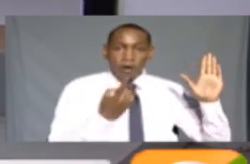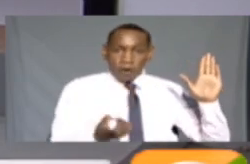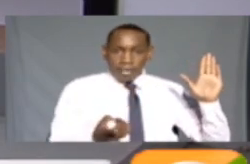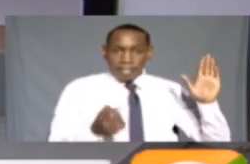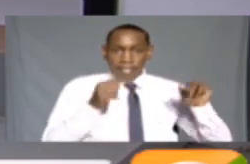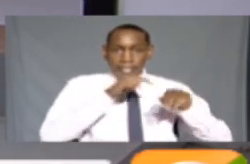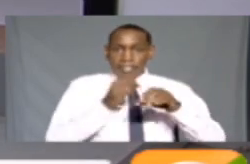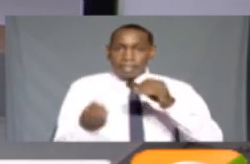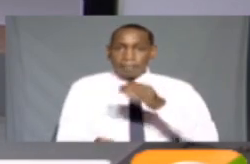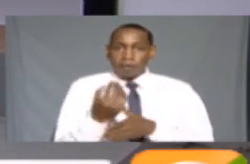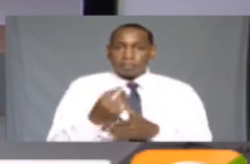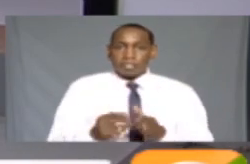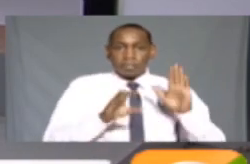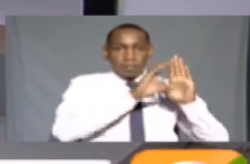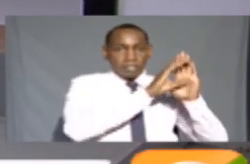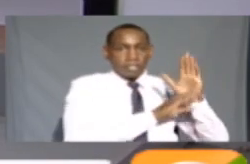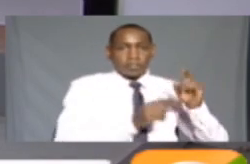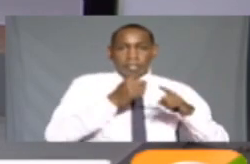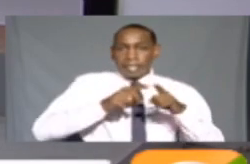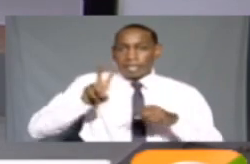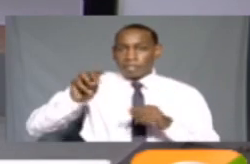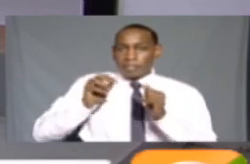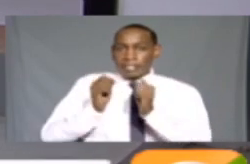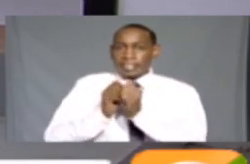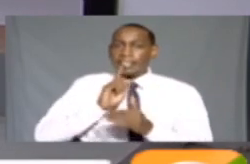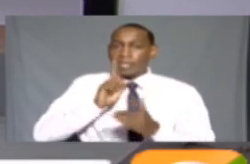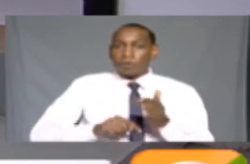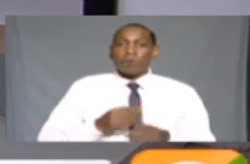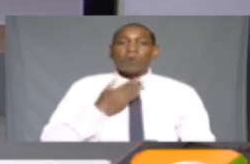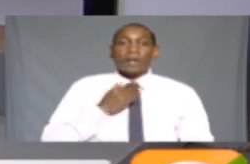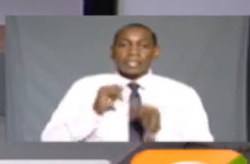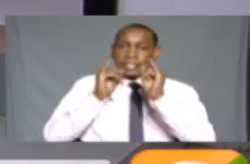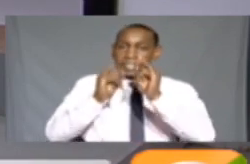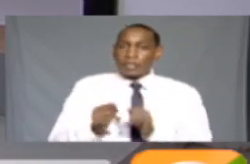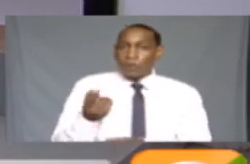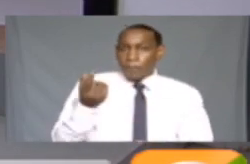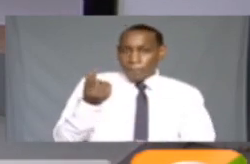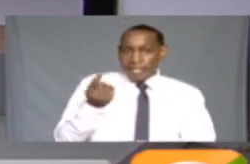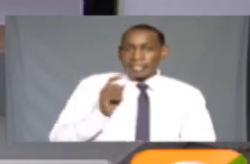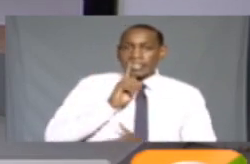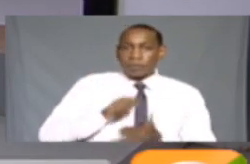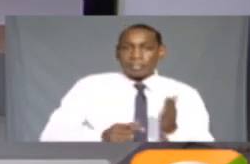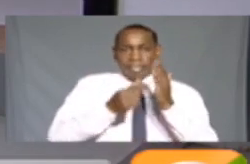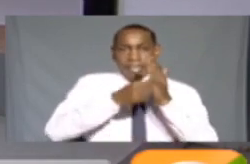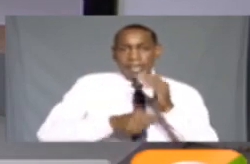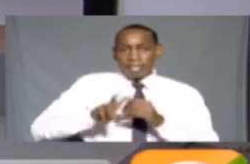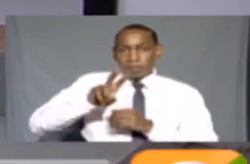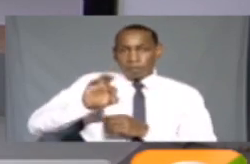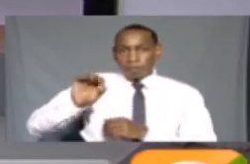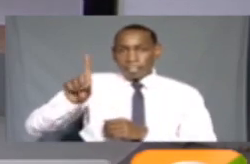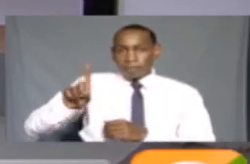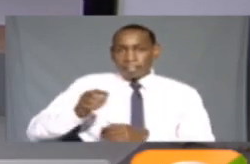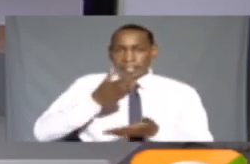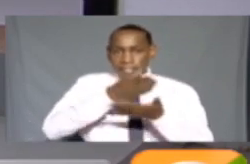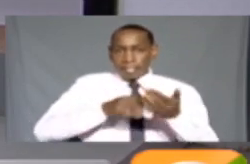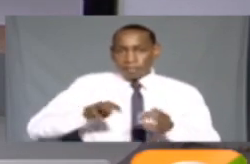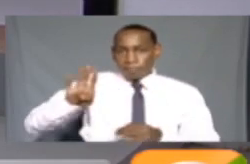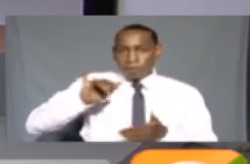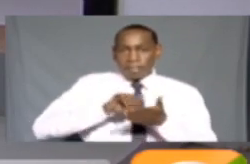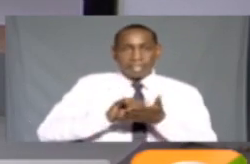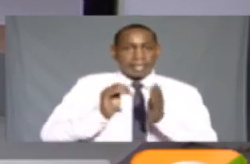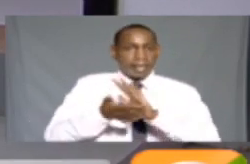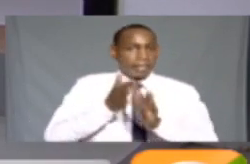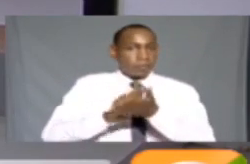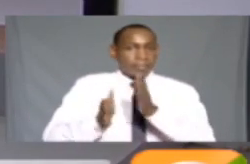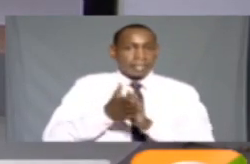we promulgated the Constitution in 2010, we said we wanted new currency. We said, according to Article 231, Section 4, that we don't